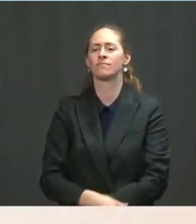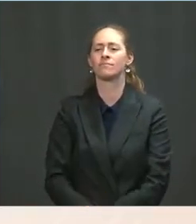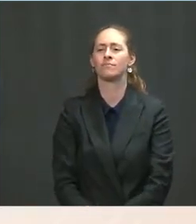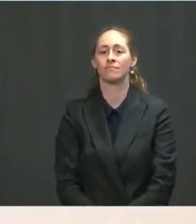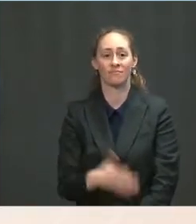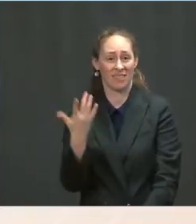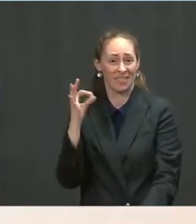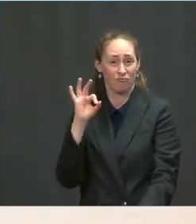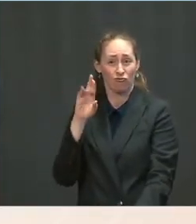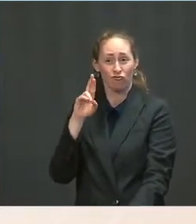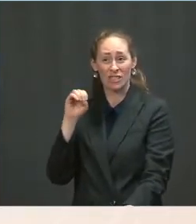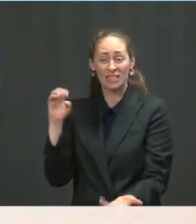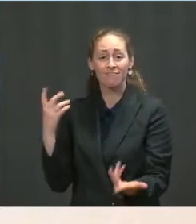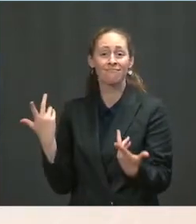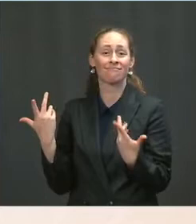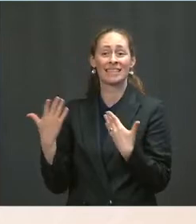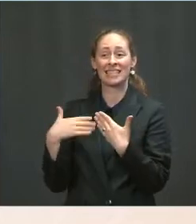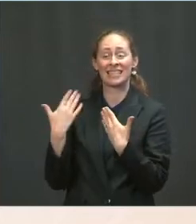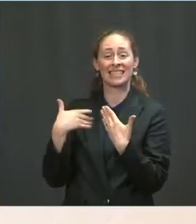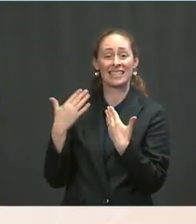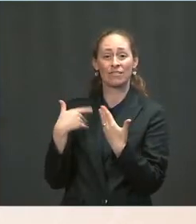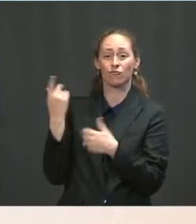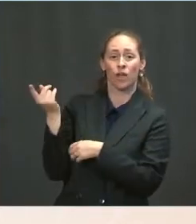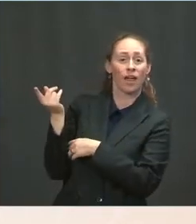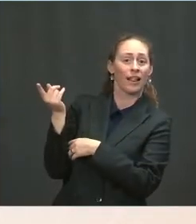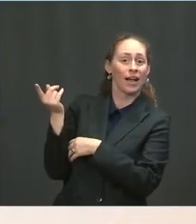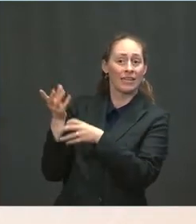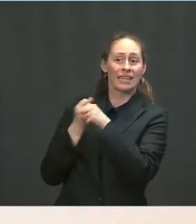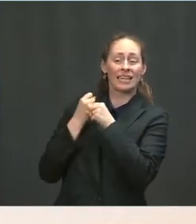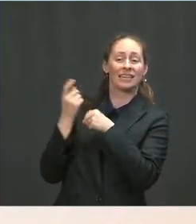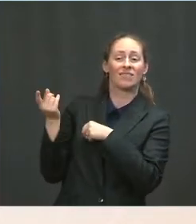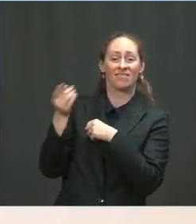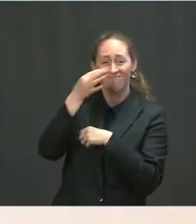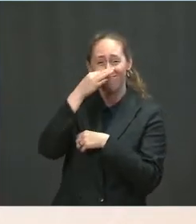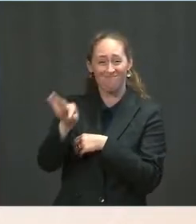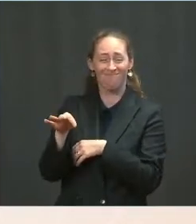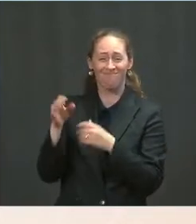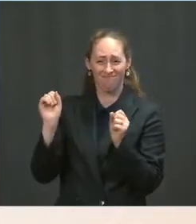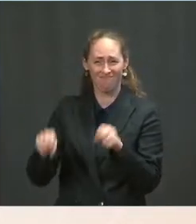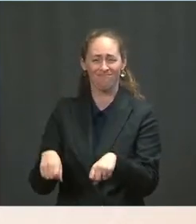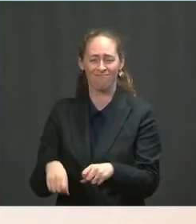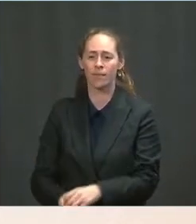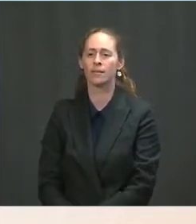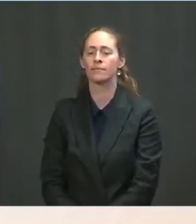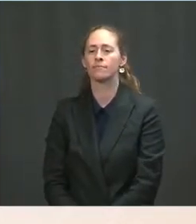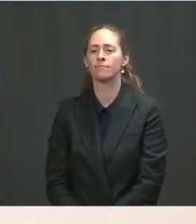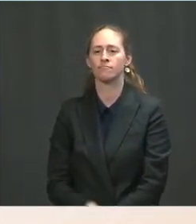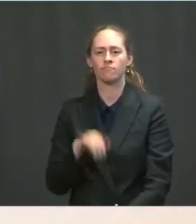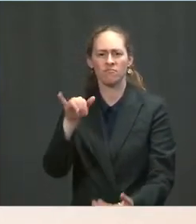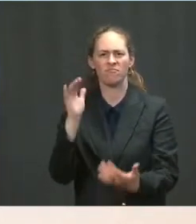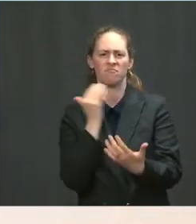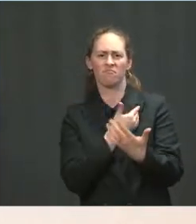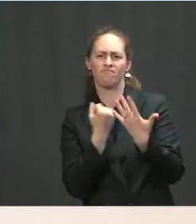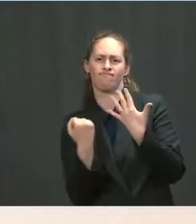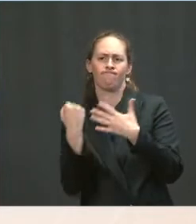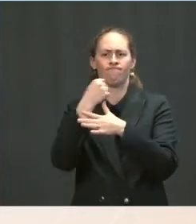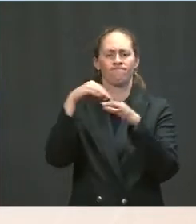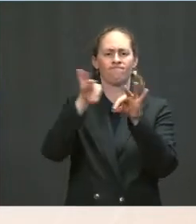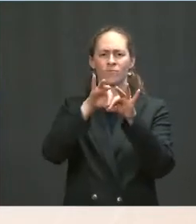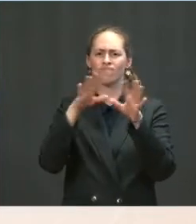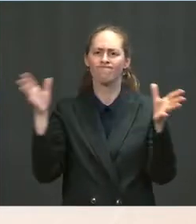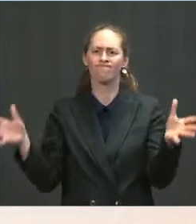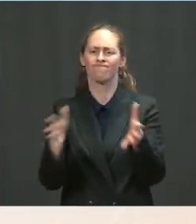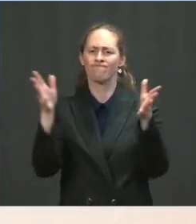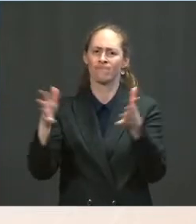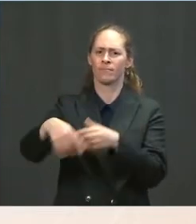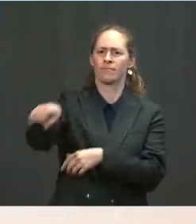They're easy to get. They've never been easier to get vaccinated. So that is the number one thing that we're trying to do, is making that happen. We have the